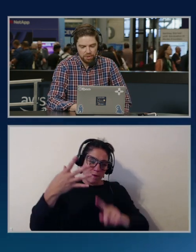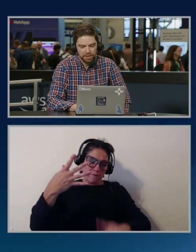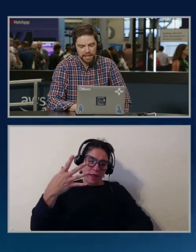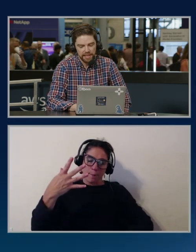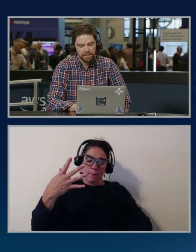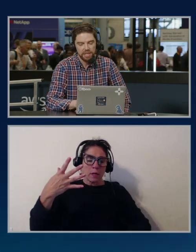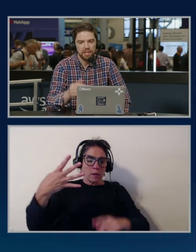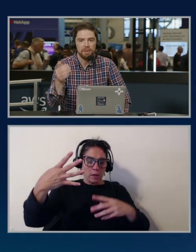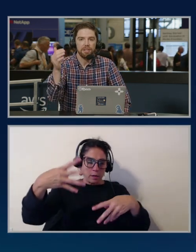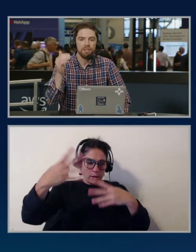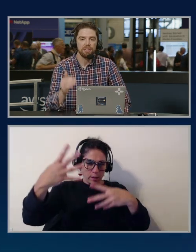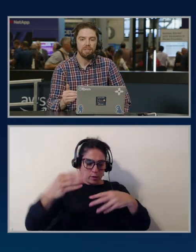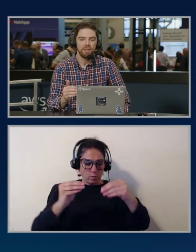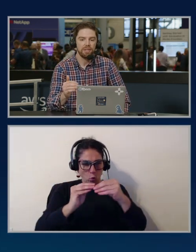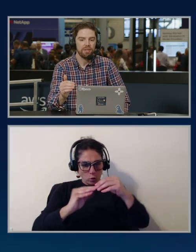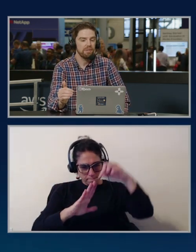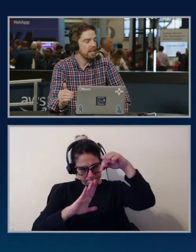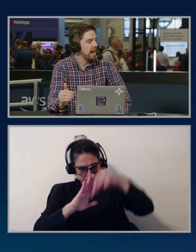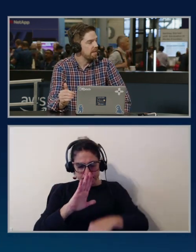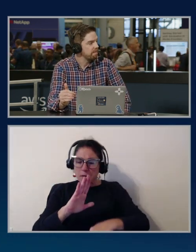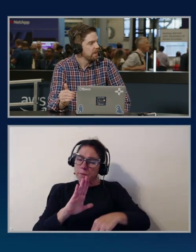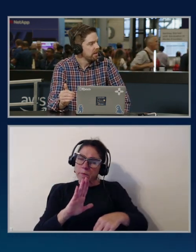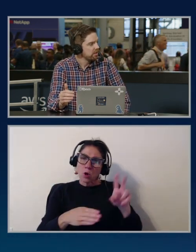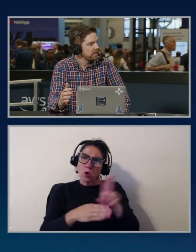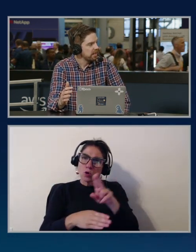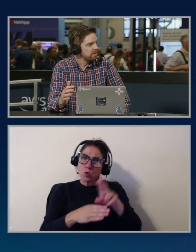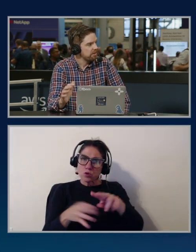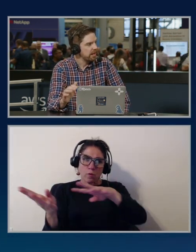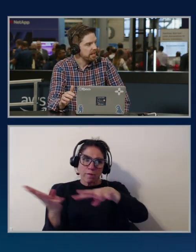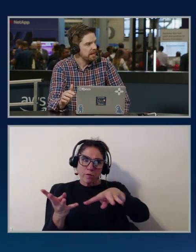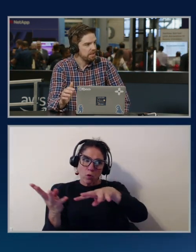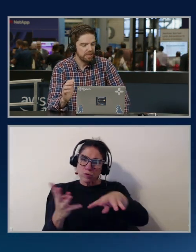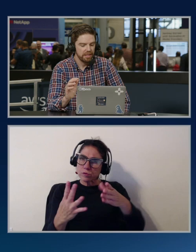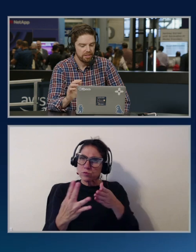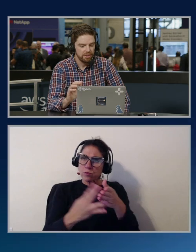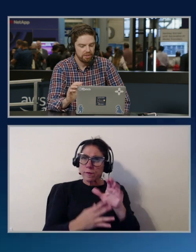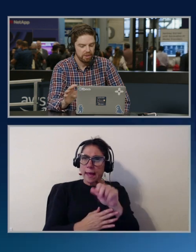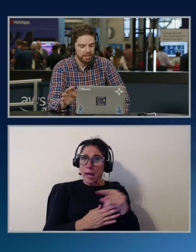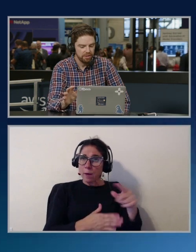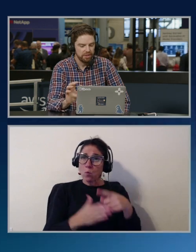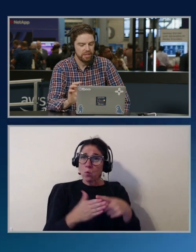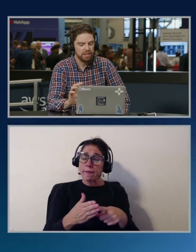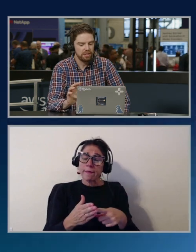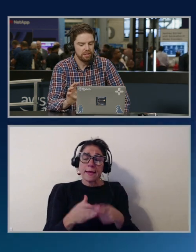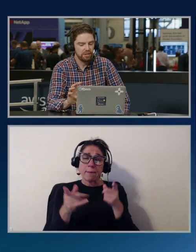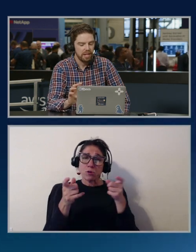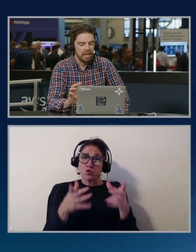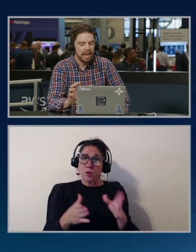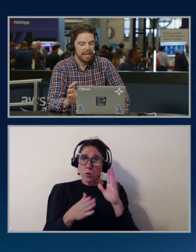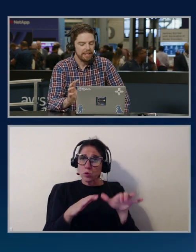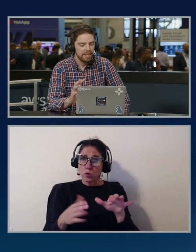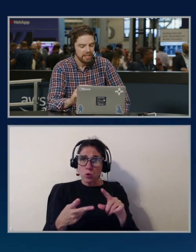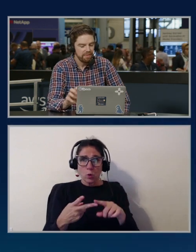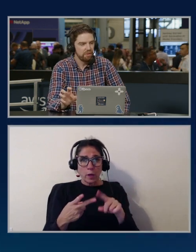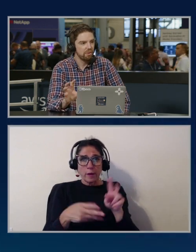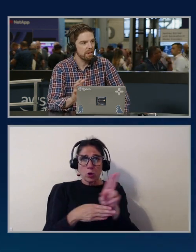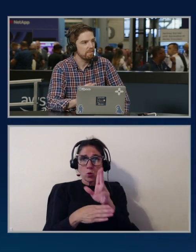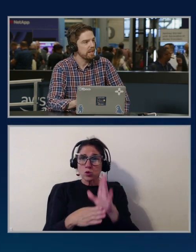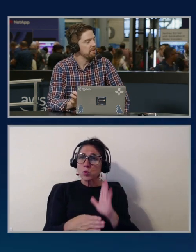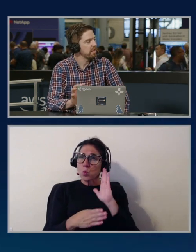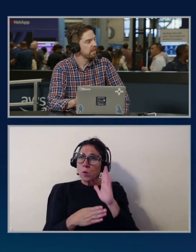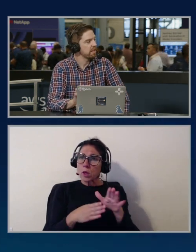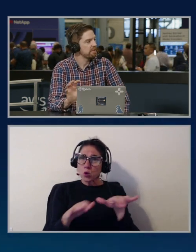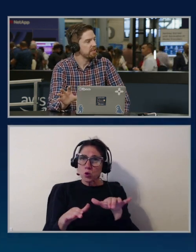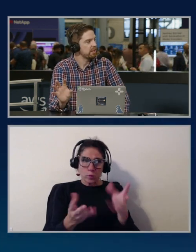even more granular. We talk about user flows through the app. So we talk about what an admin's going to do, what a user's going to do, and this